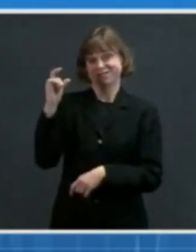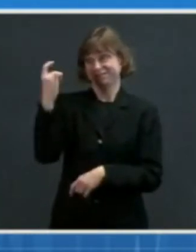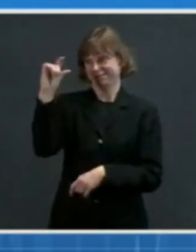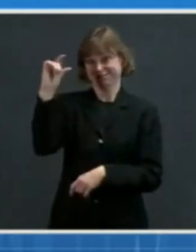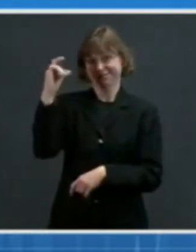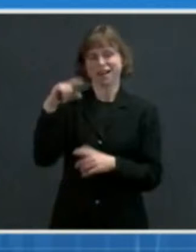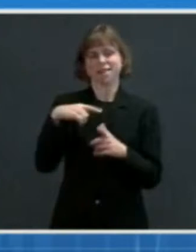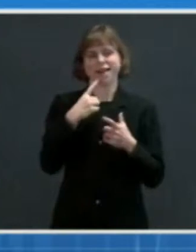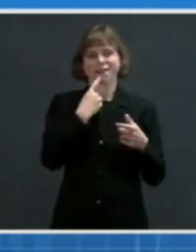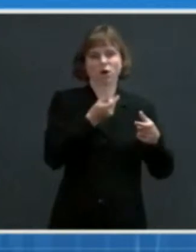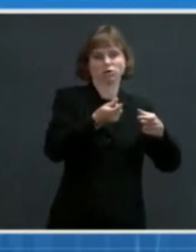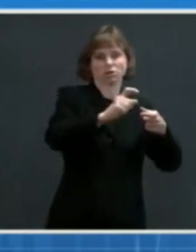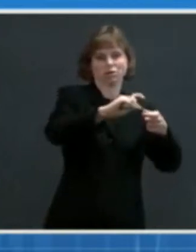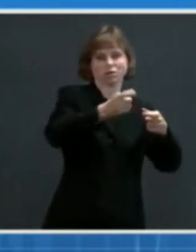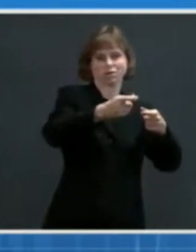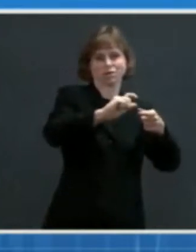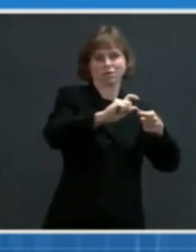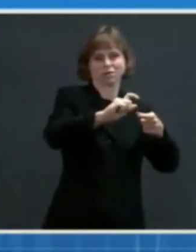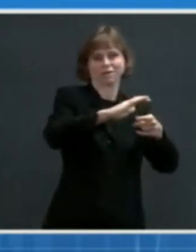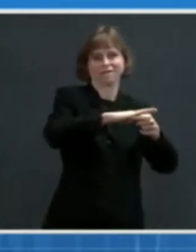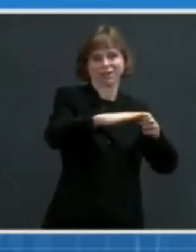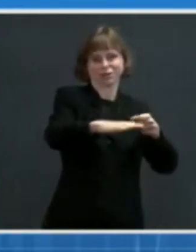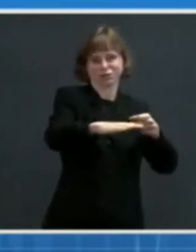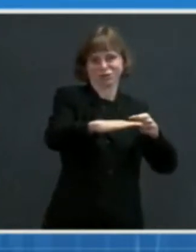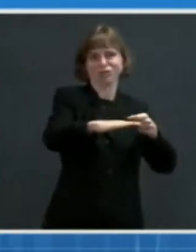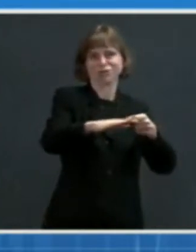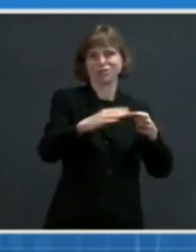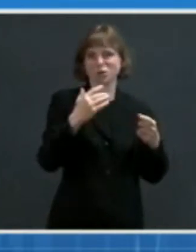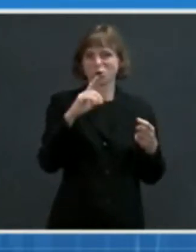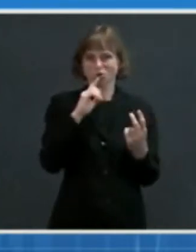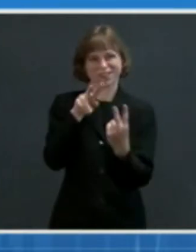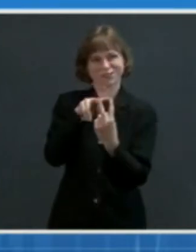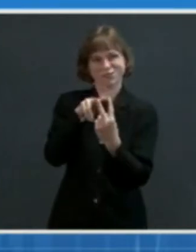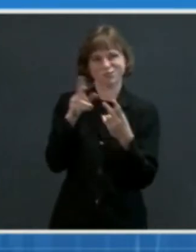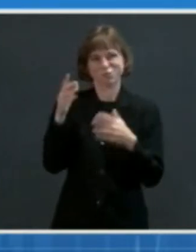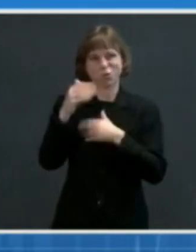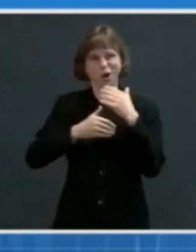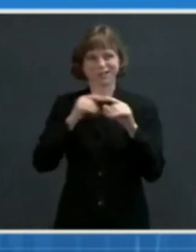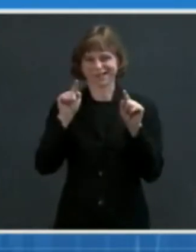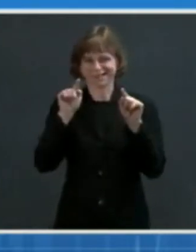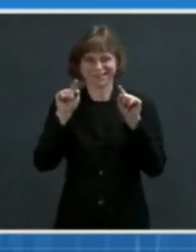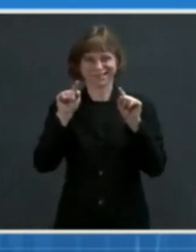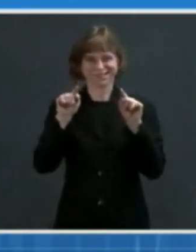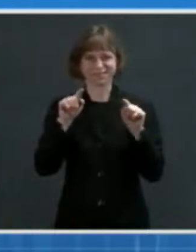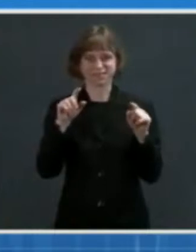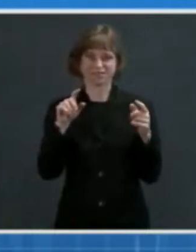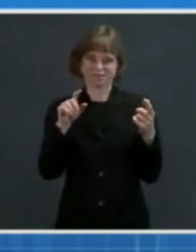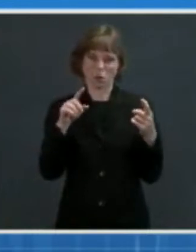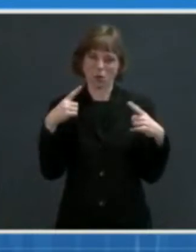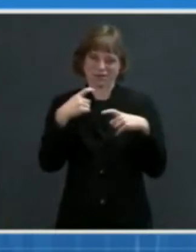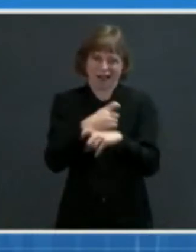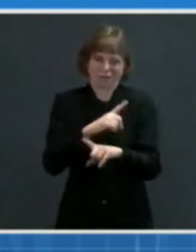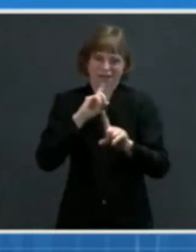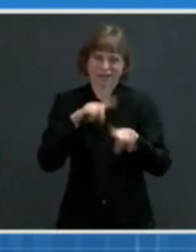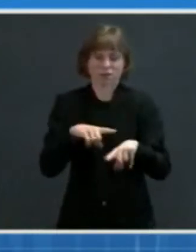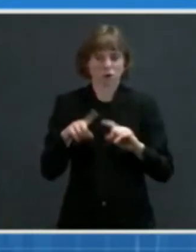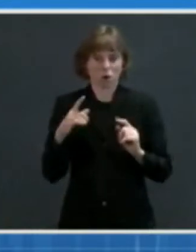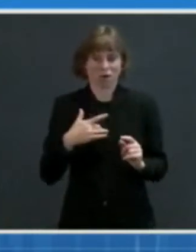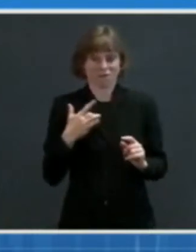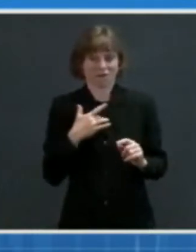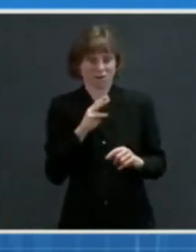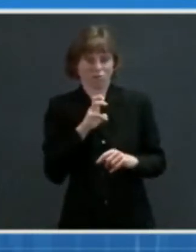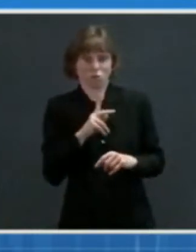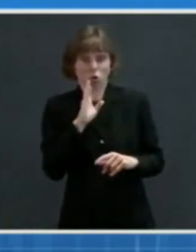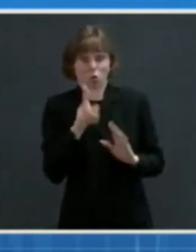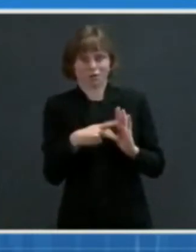a complex answer, but over time, we believe that Merck will be able to double the capacity that